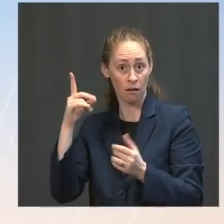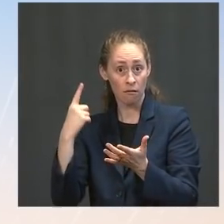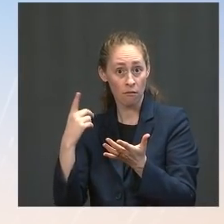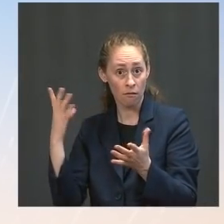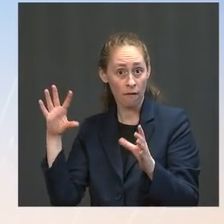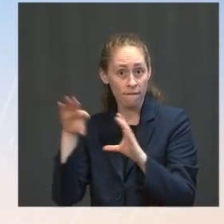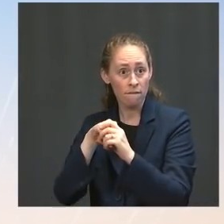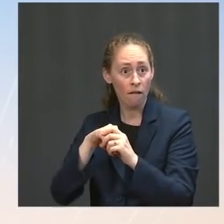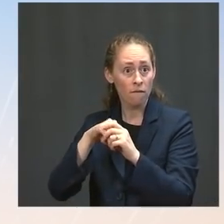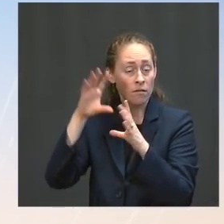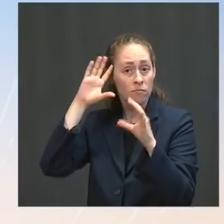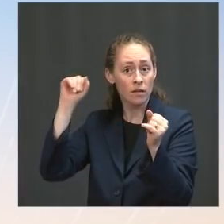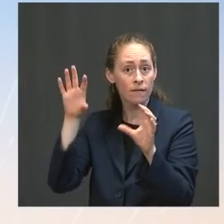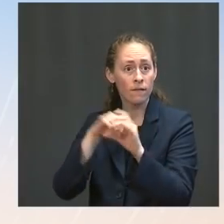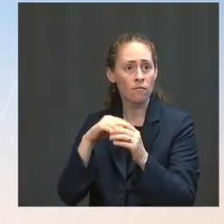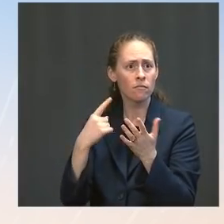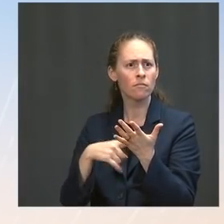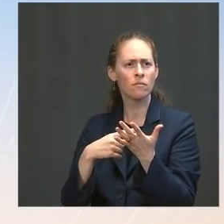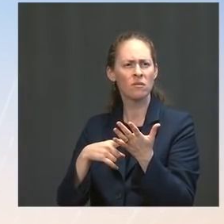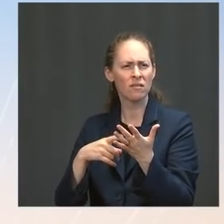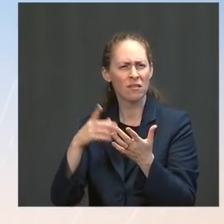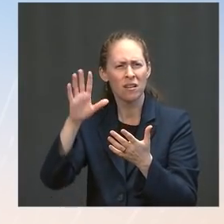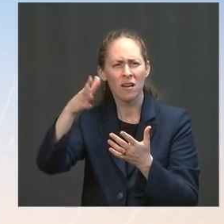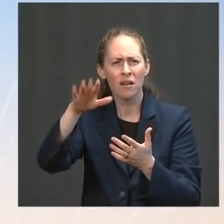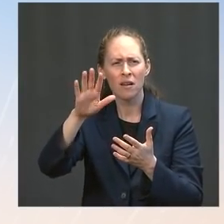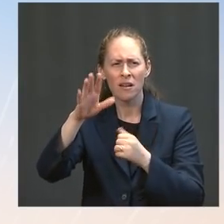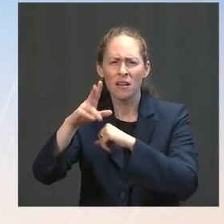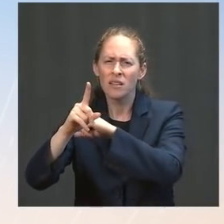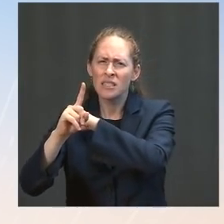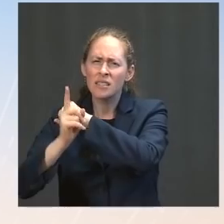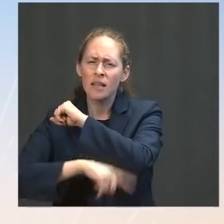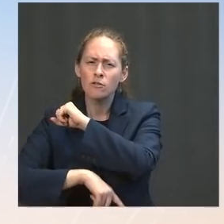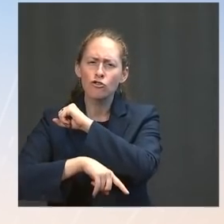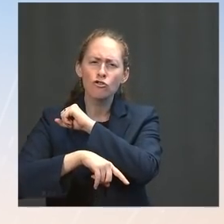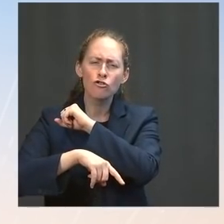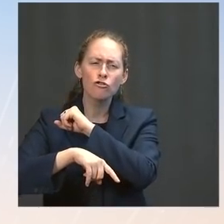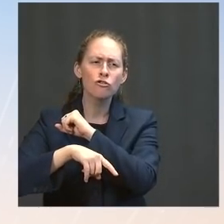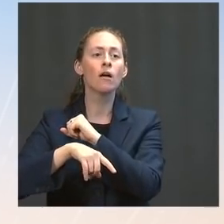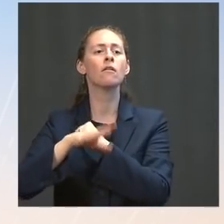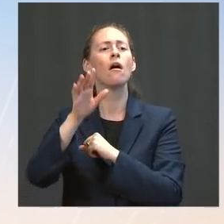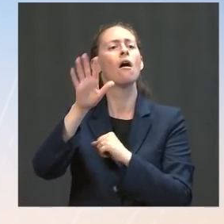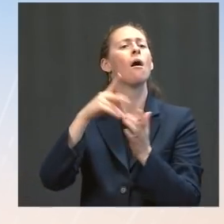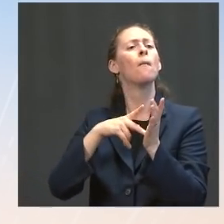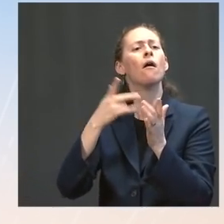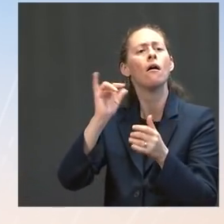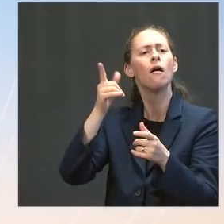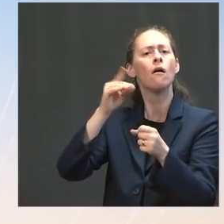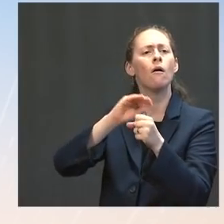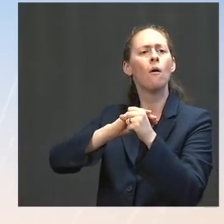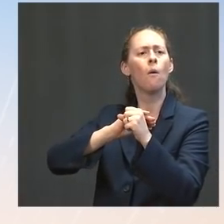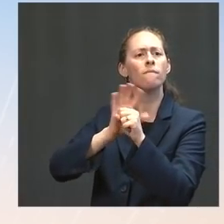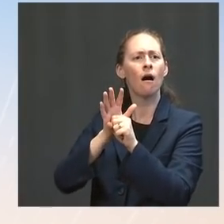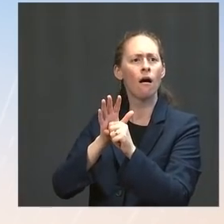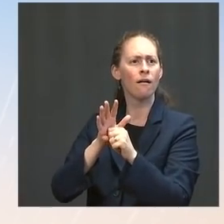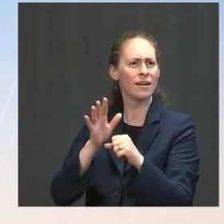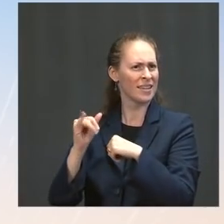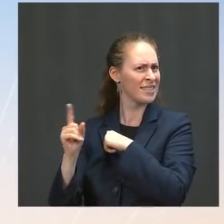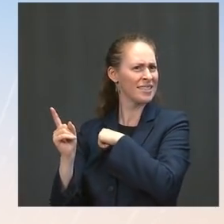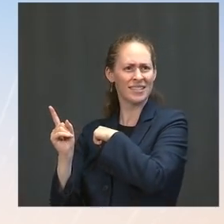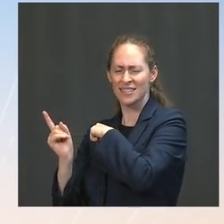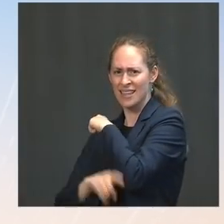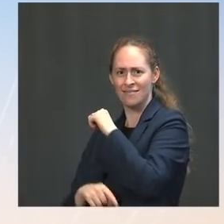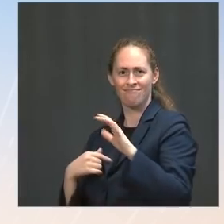ahead. Jen, just to follow up on the rental assistance. Sure. What is the White House, or what is the administration's understanding